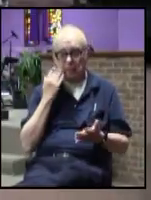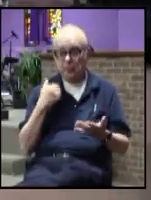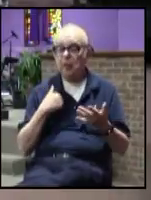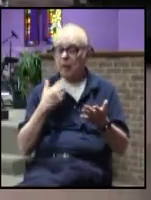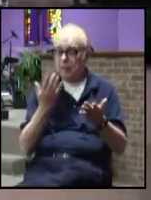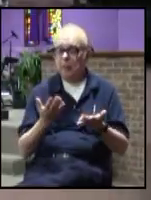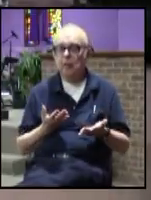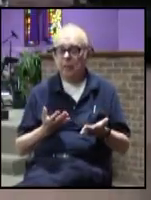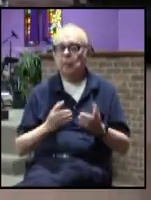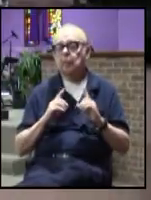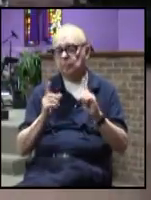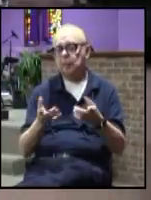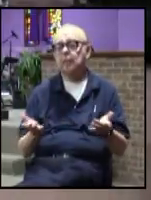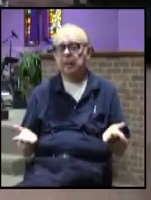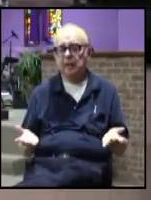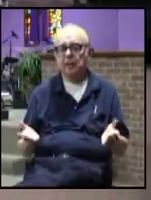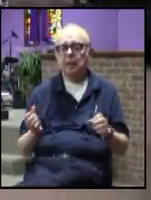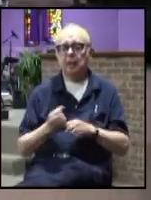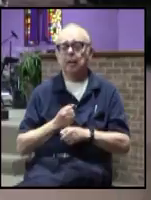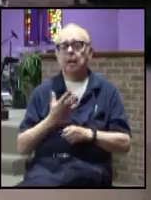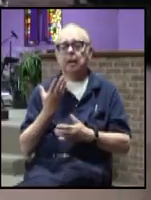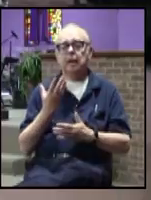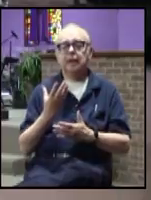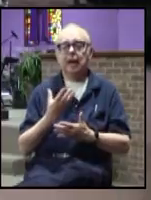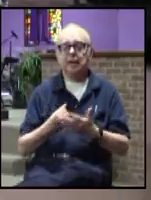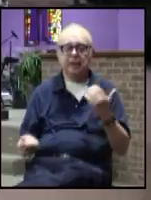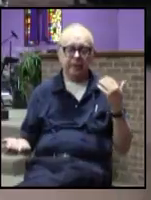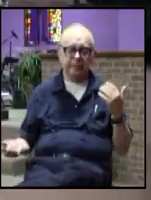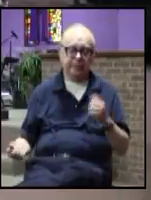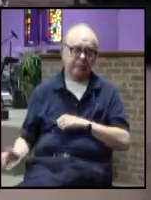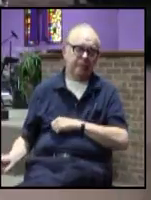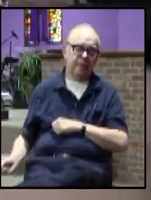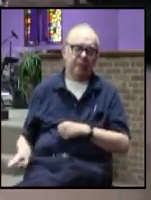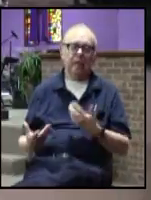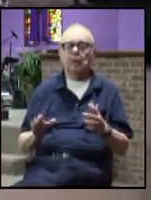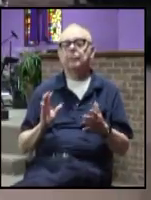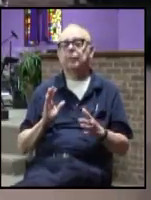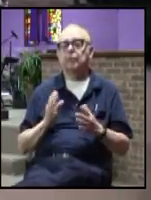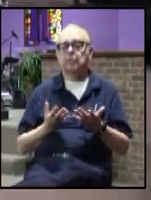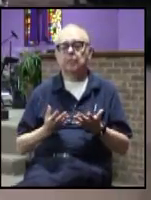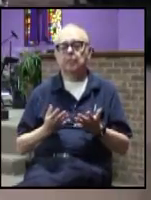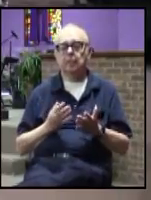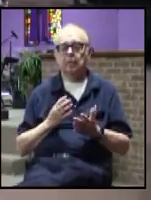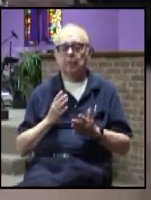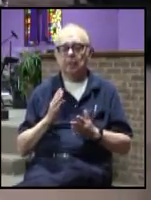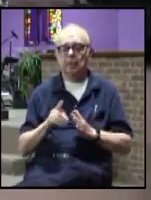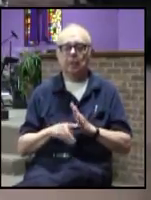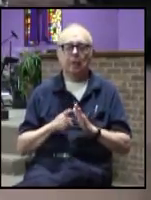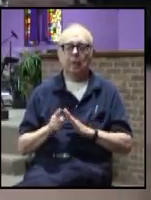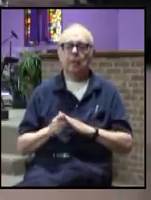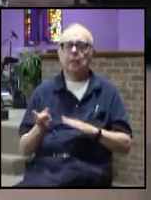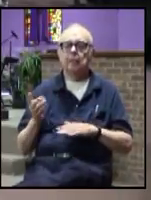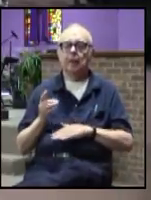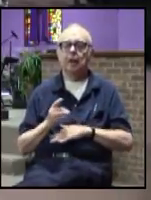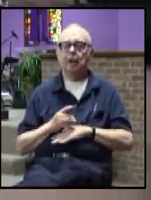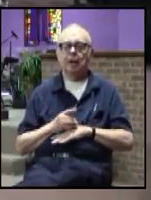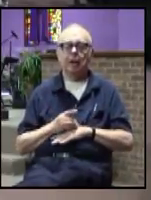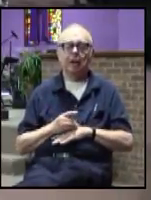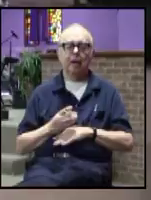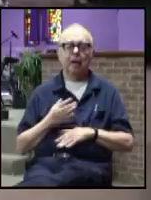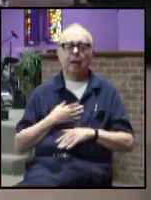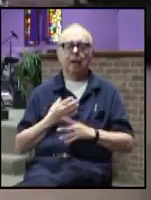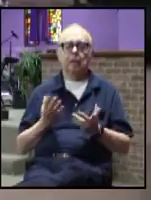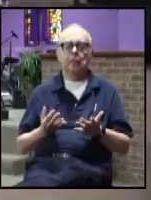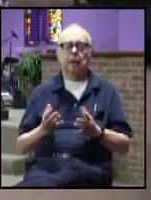what it is, where I'm going to go get it, and I want to get it and get out. I do not want to have to wait 4 hours of my day